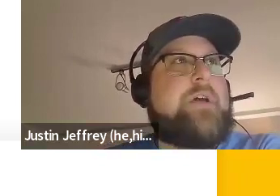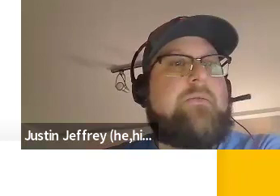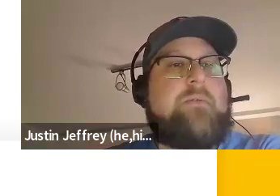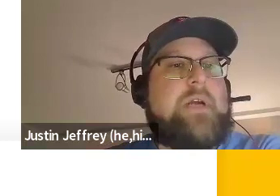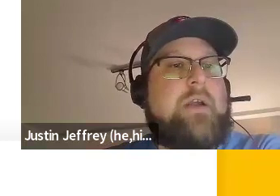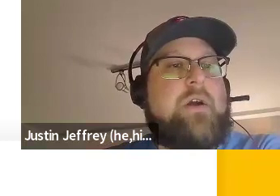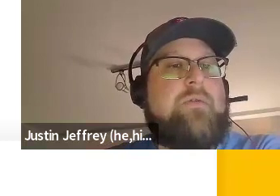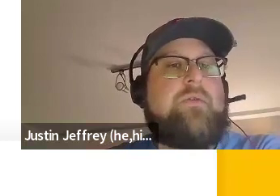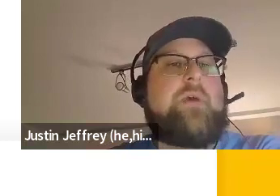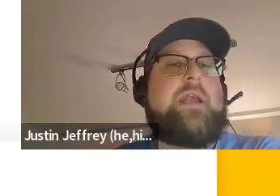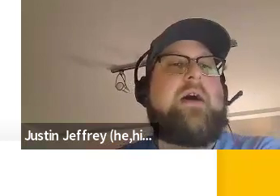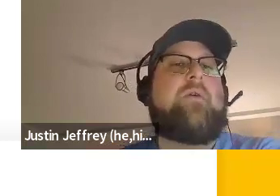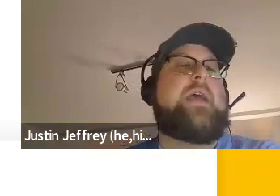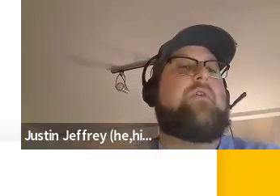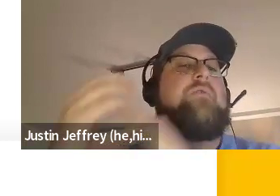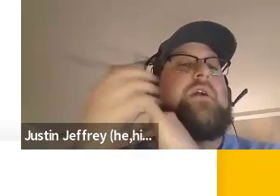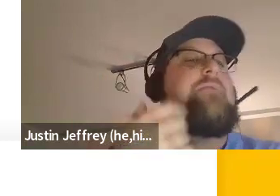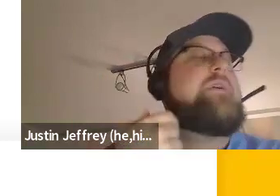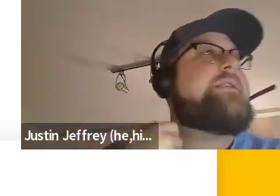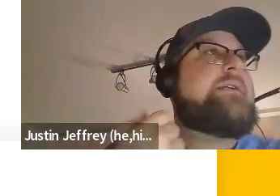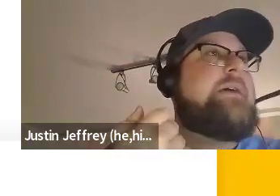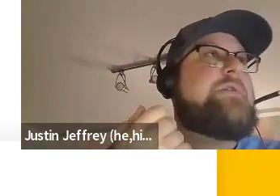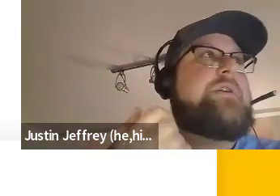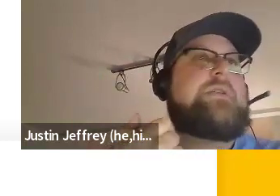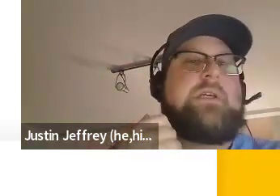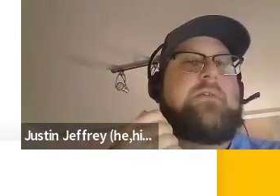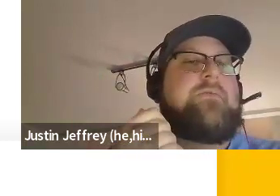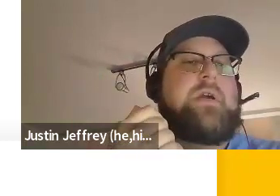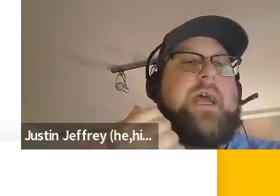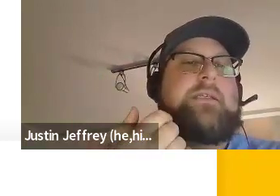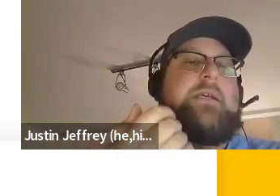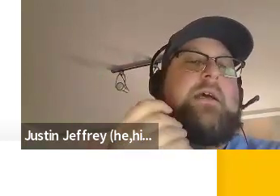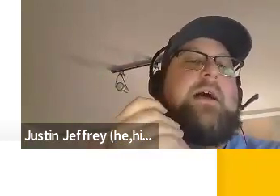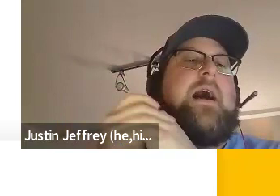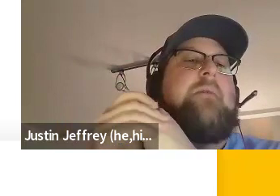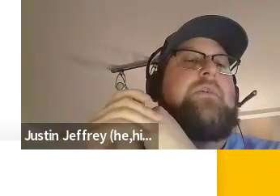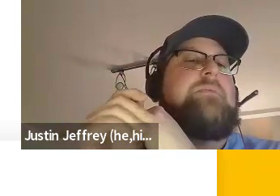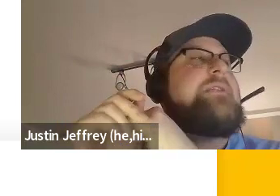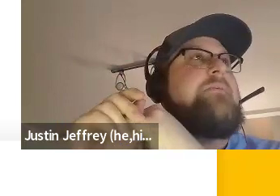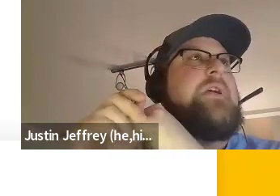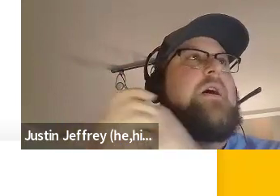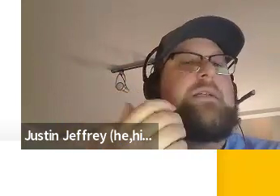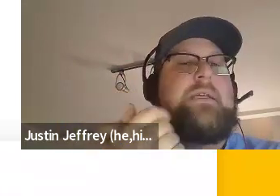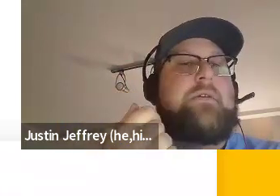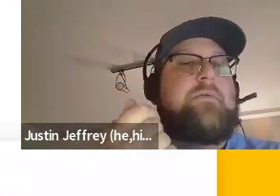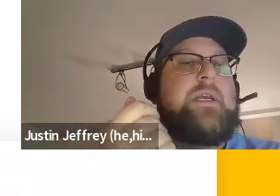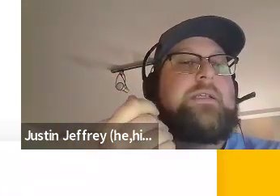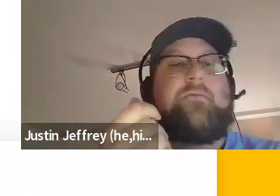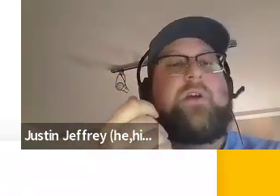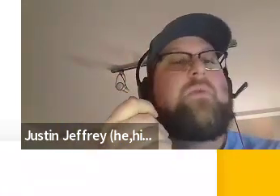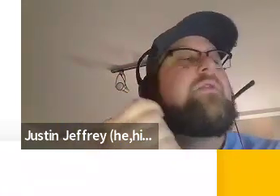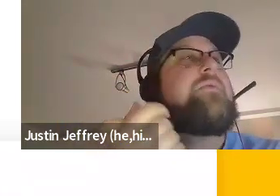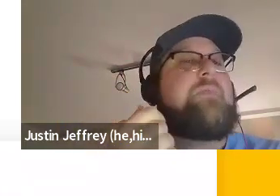of snapshot of what we're kind of going through right now, we have overnight freezing temperatures in the forecast, which means that we are a tier